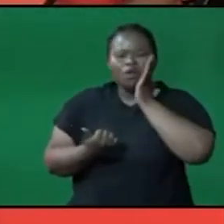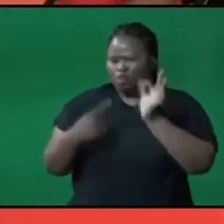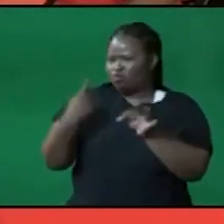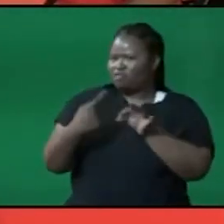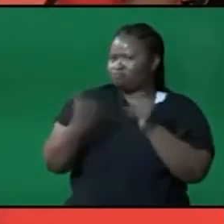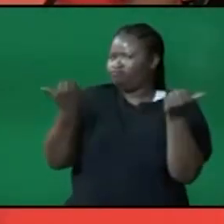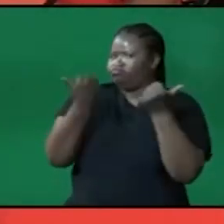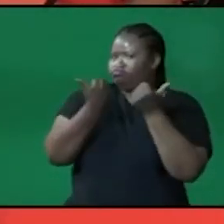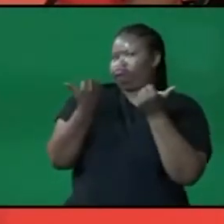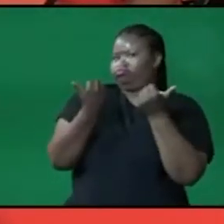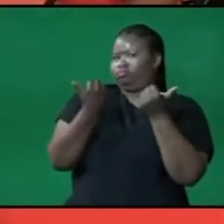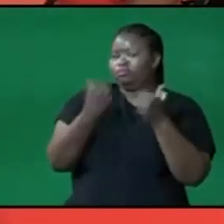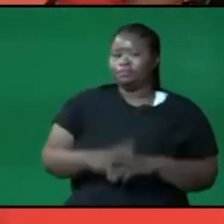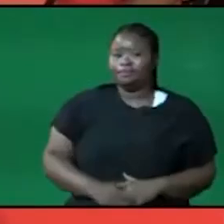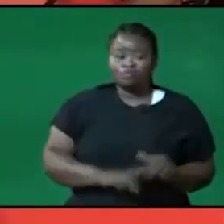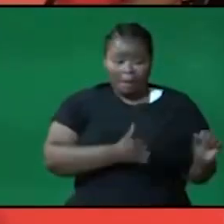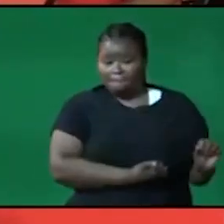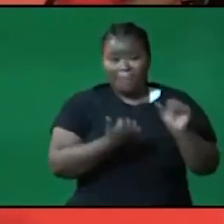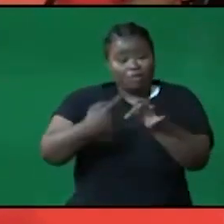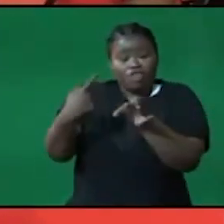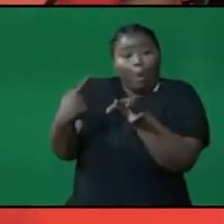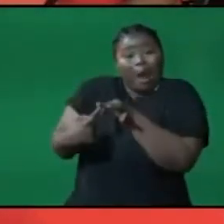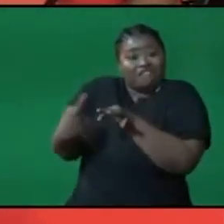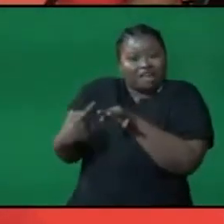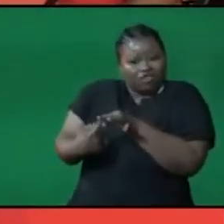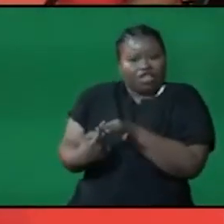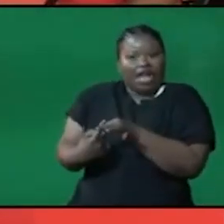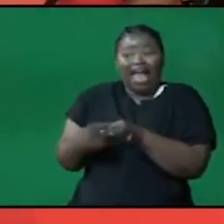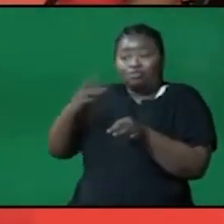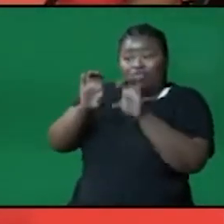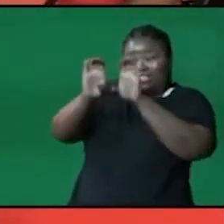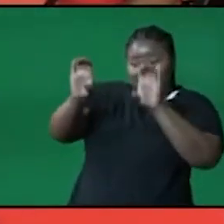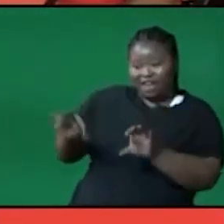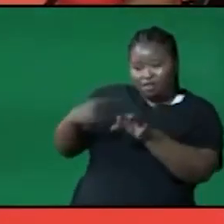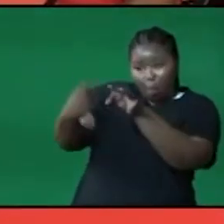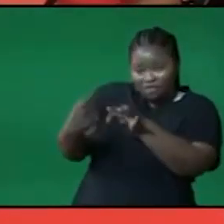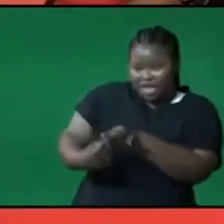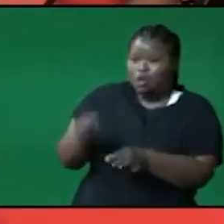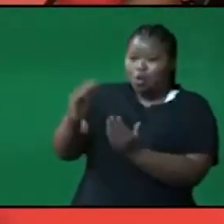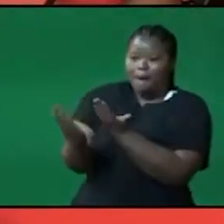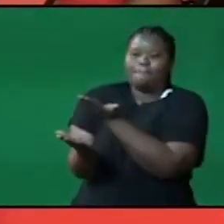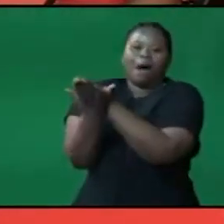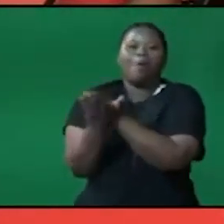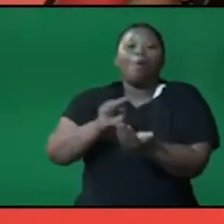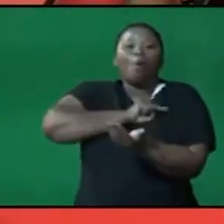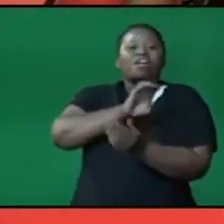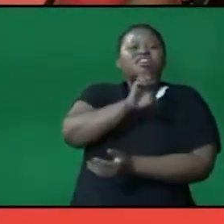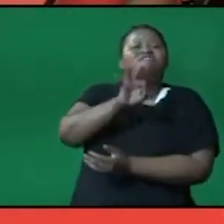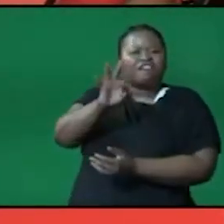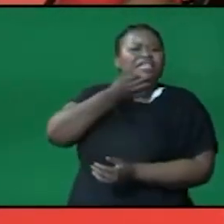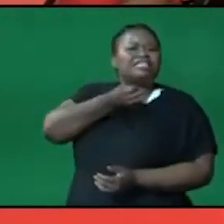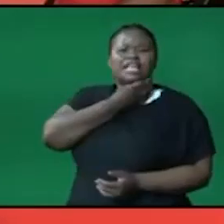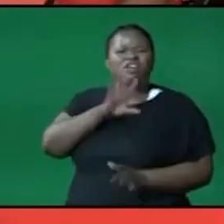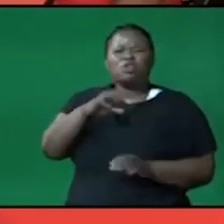qualified. You come back with qualifications, and those qualifications were attained because the EFF said you